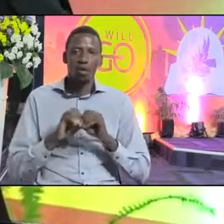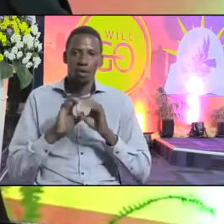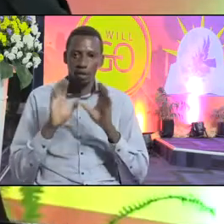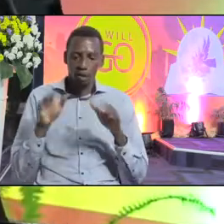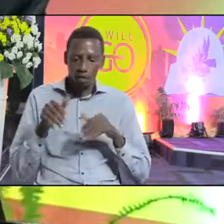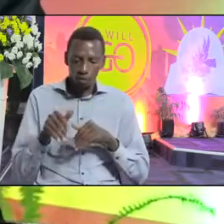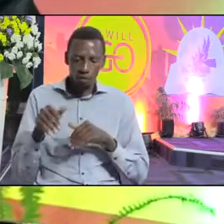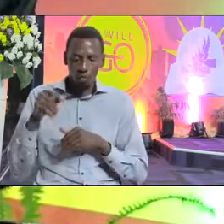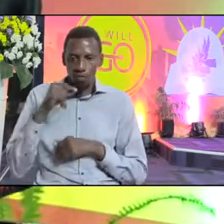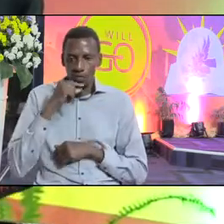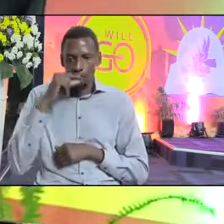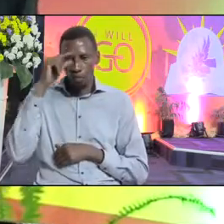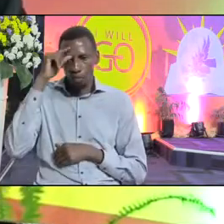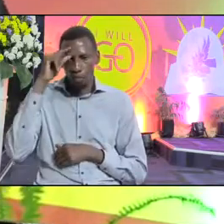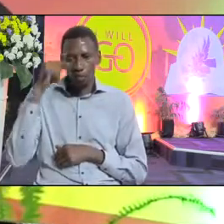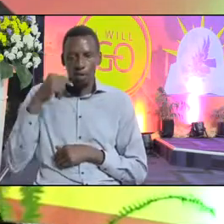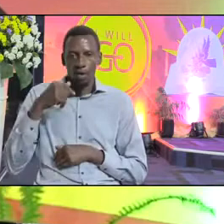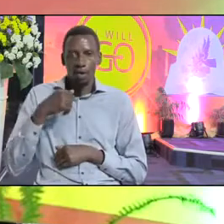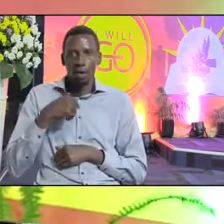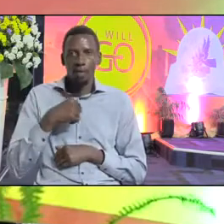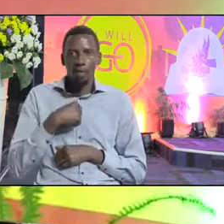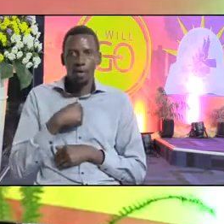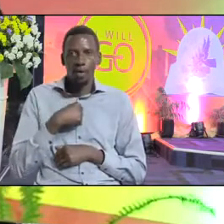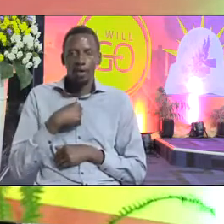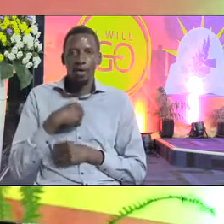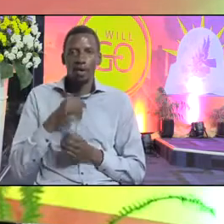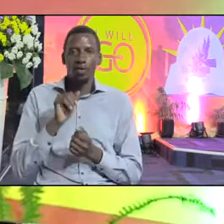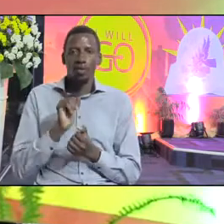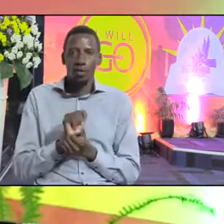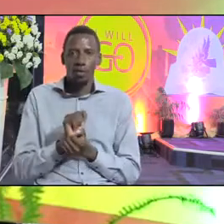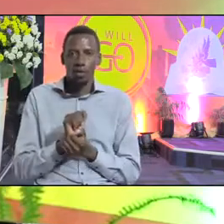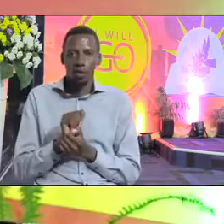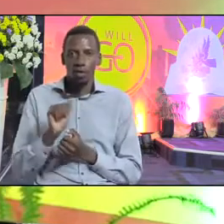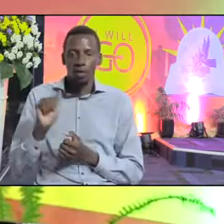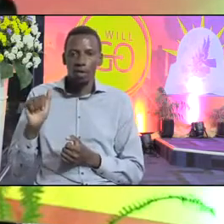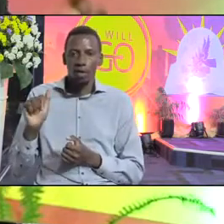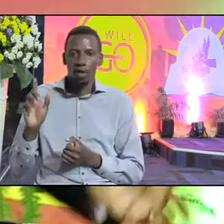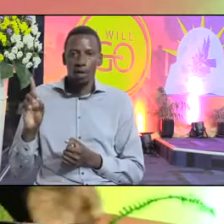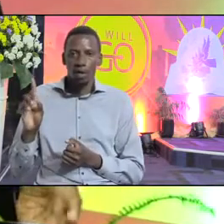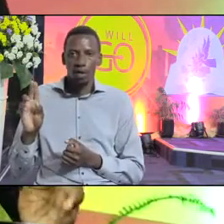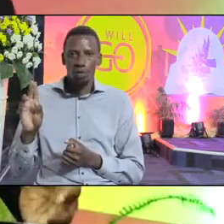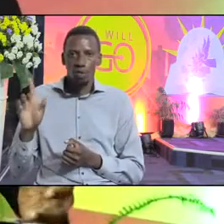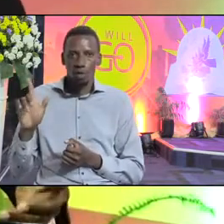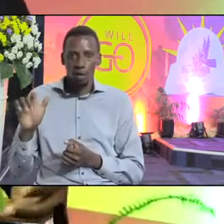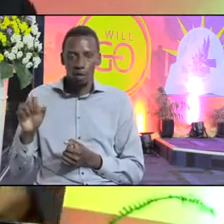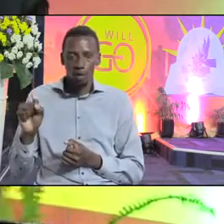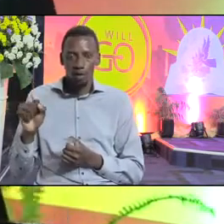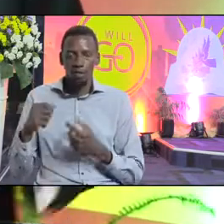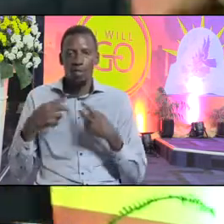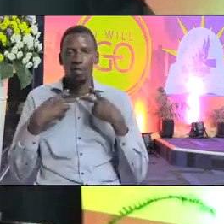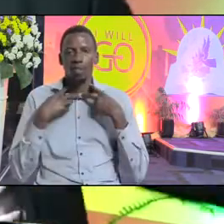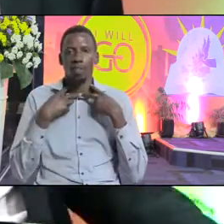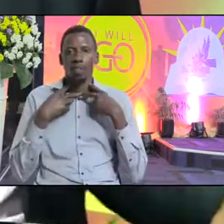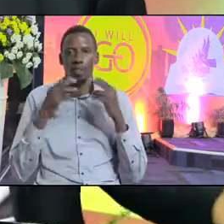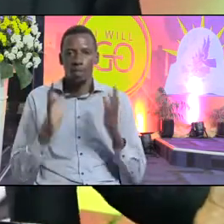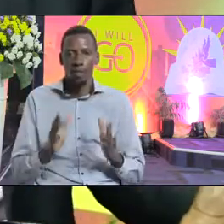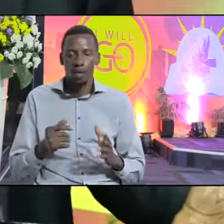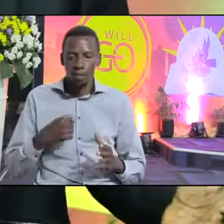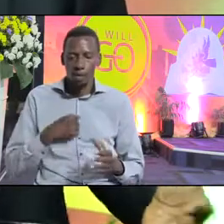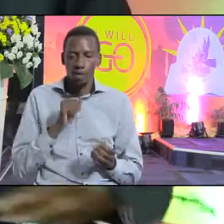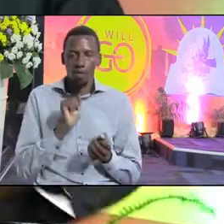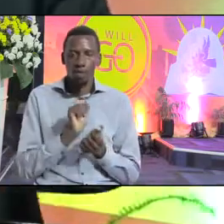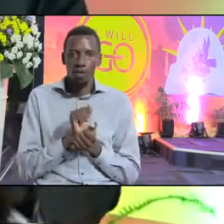Greek, I am Paul, a doulos. That's the Greek word for servant or slave. I'm Paul, a